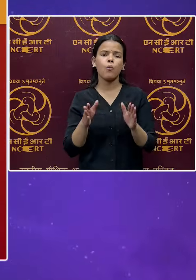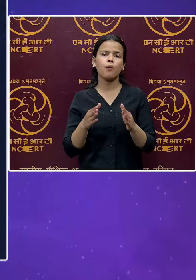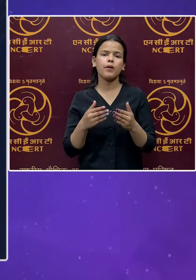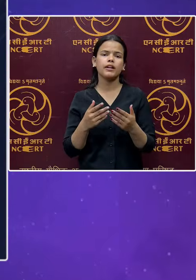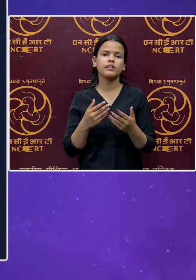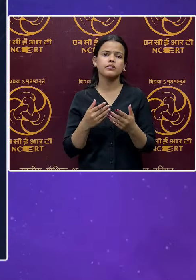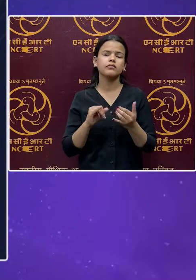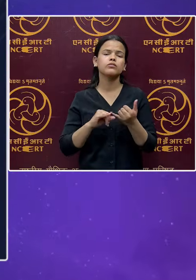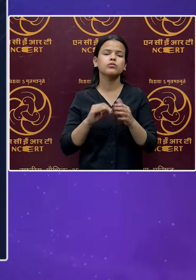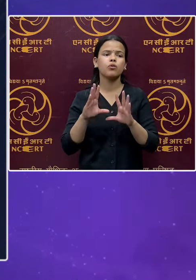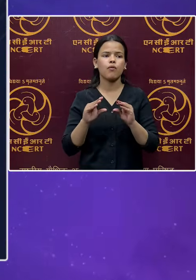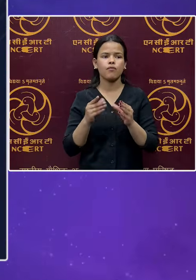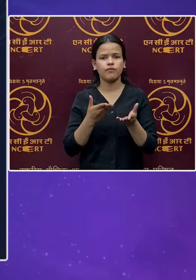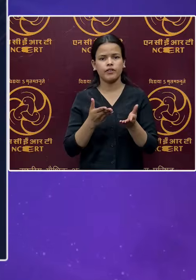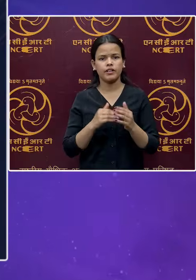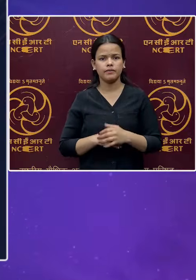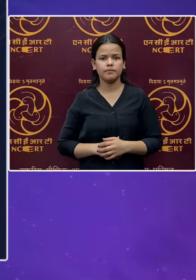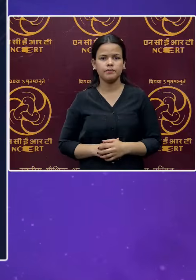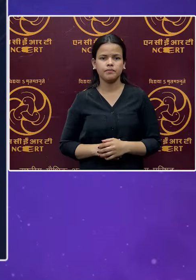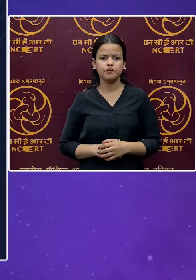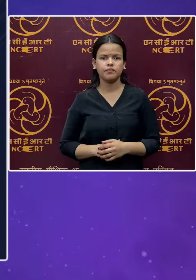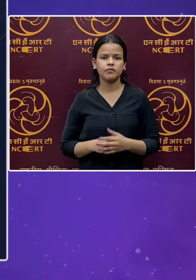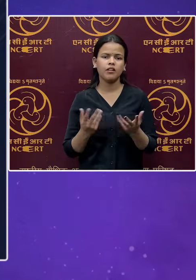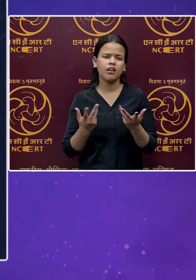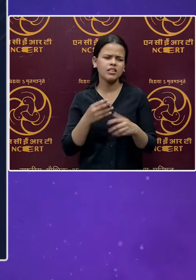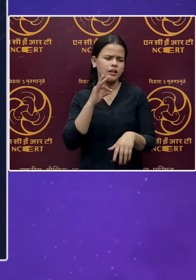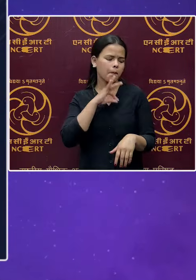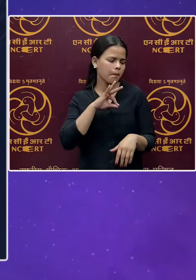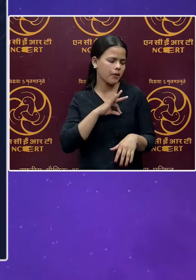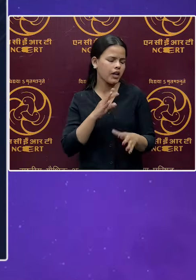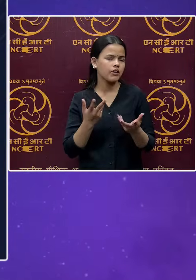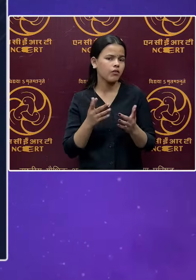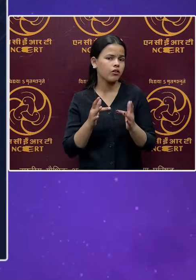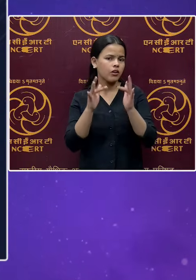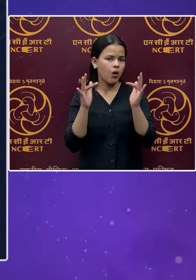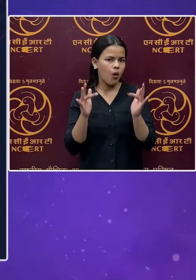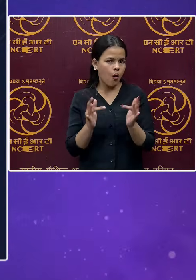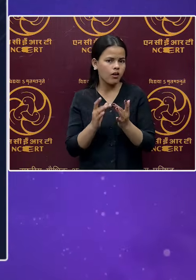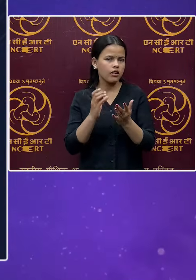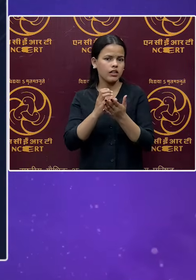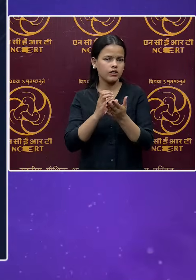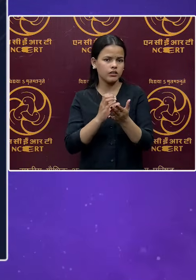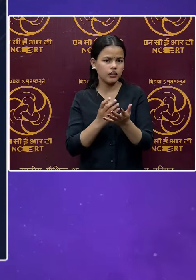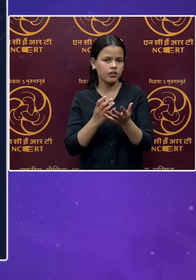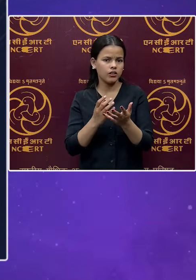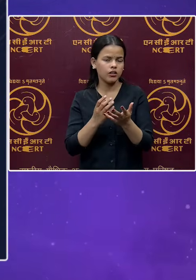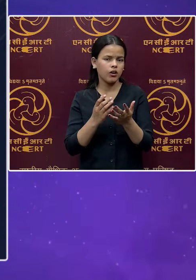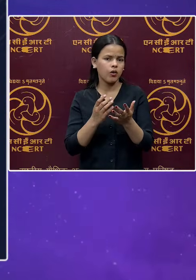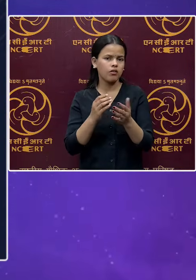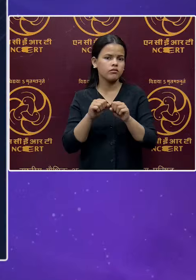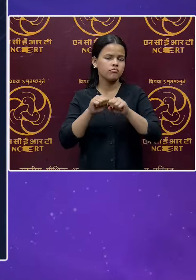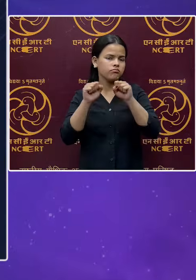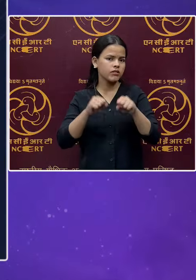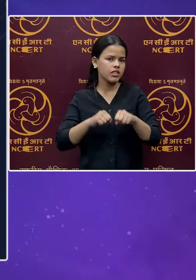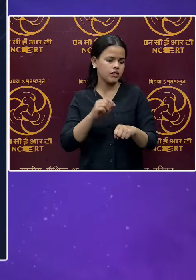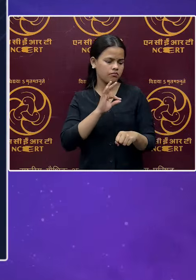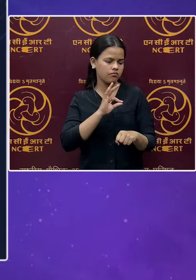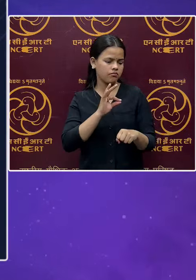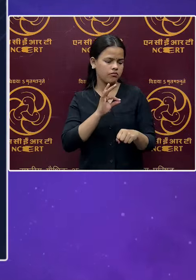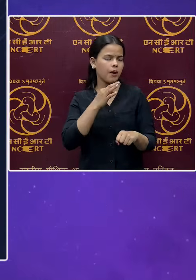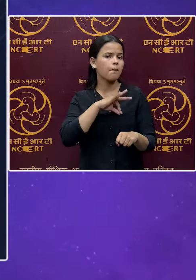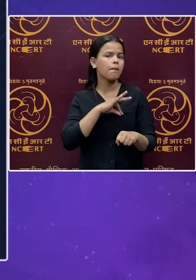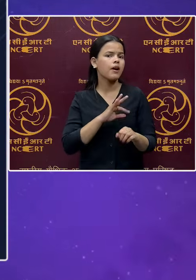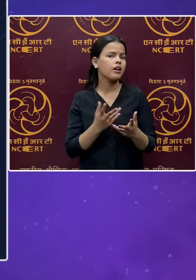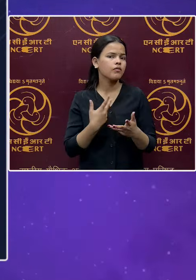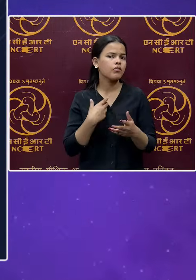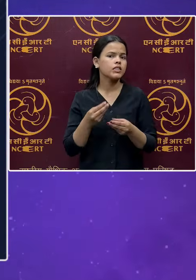software. Now, what are the benefits of online, of learning management system? They